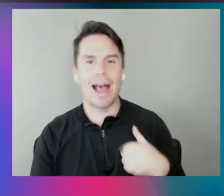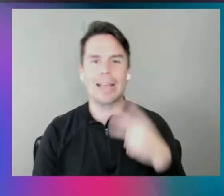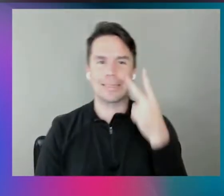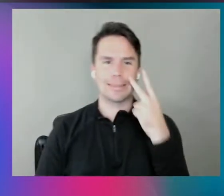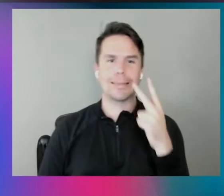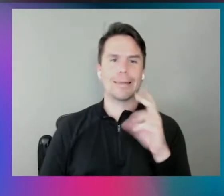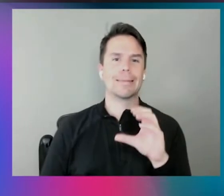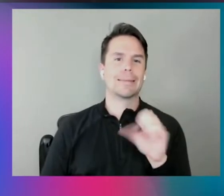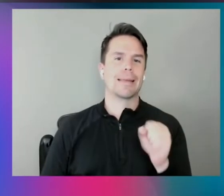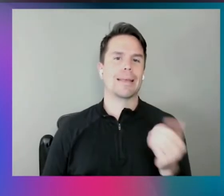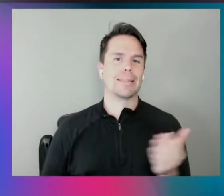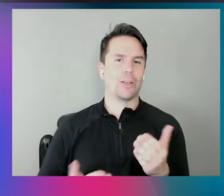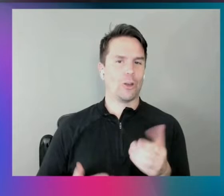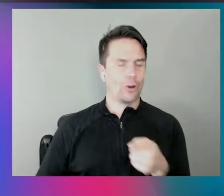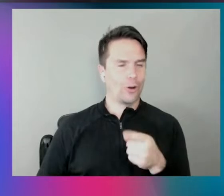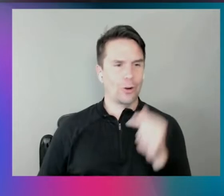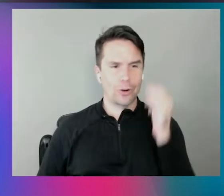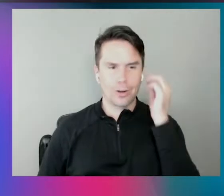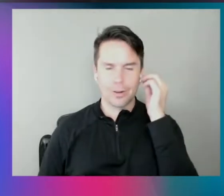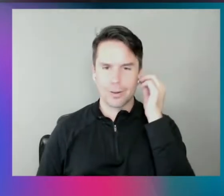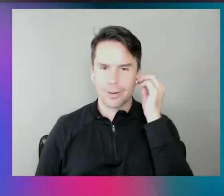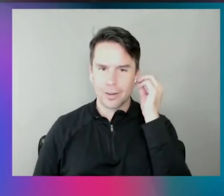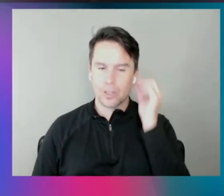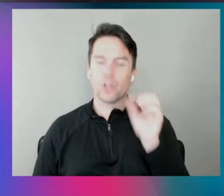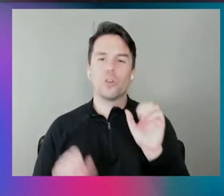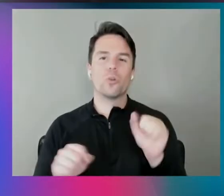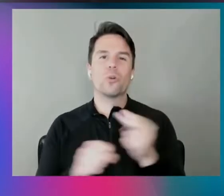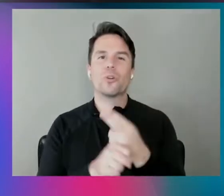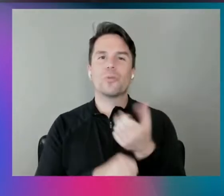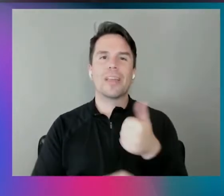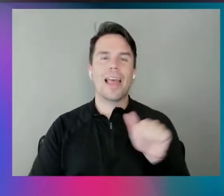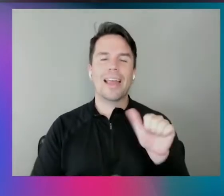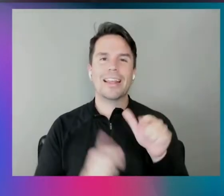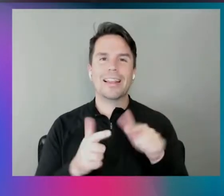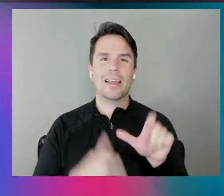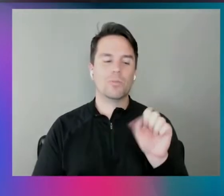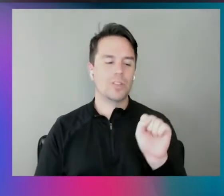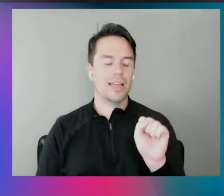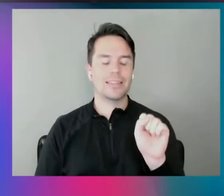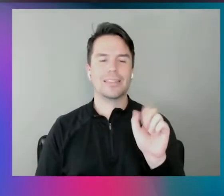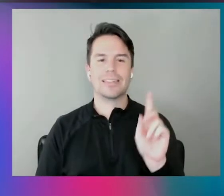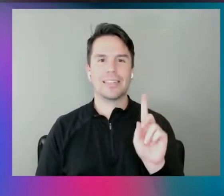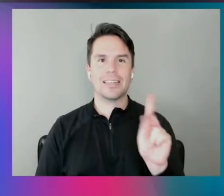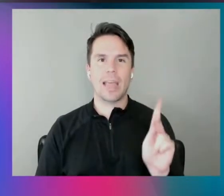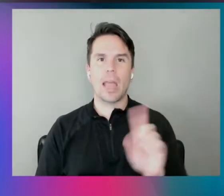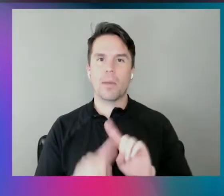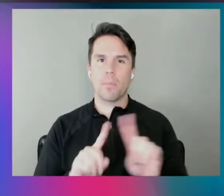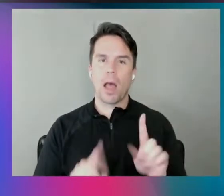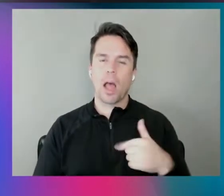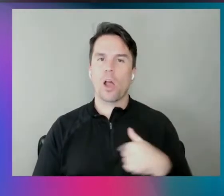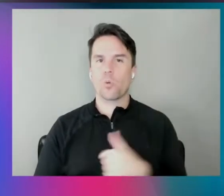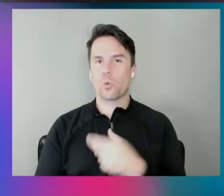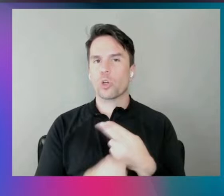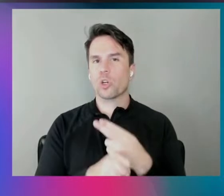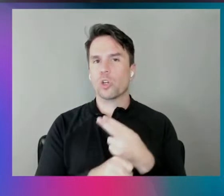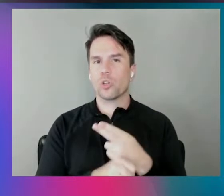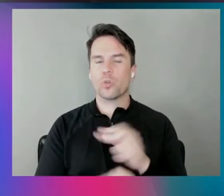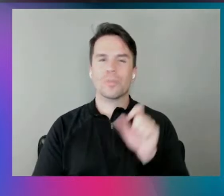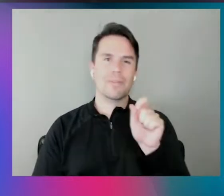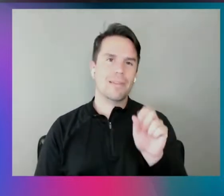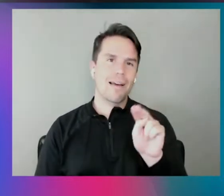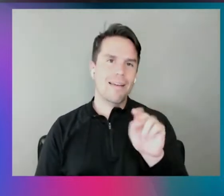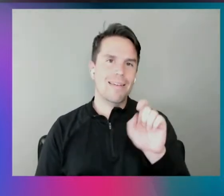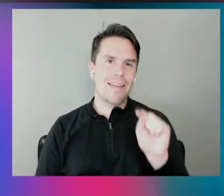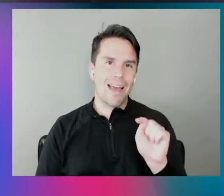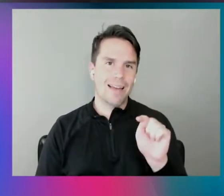to reiterate, you could do this from any of our language SDKs. But we're choosing .NET because, because I'm on stage. Steve pressured me into it. All